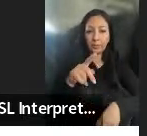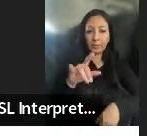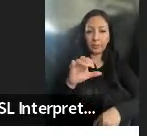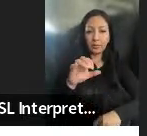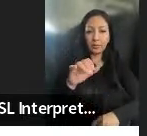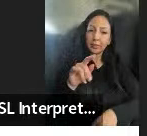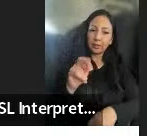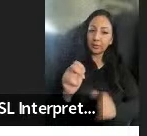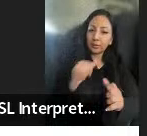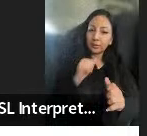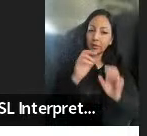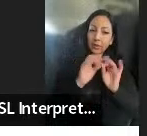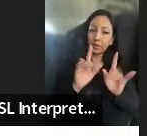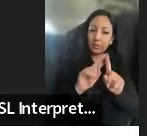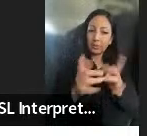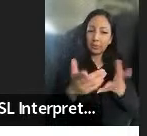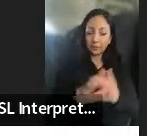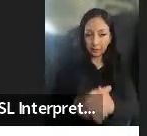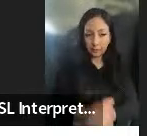but